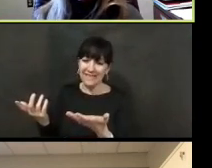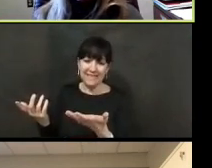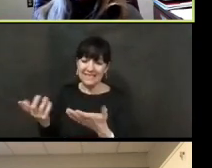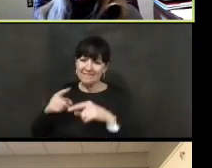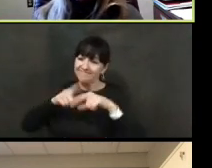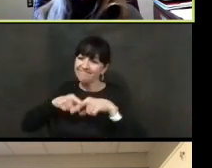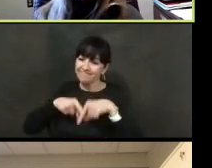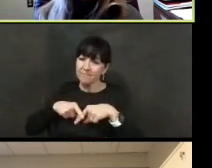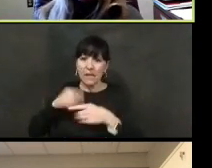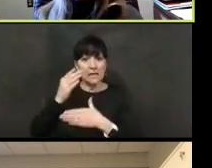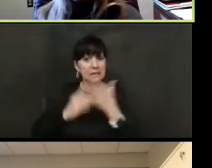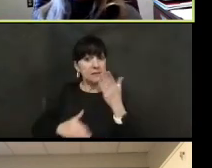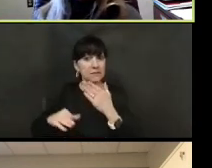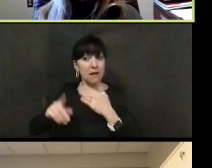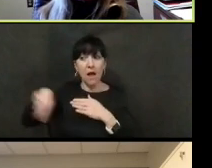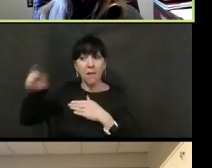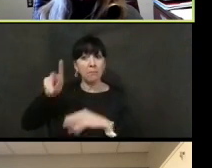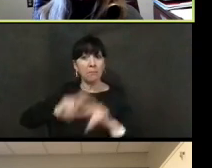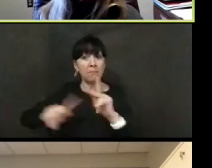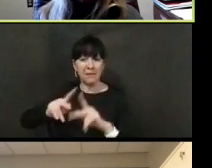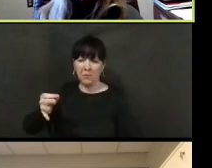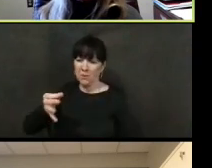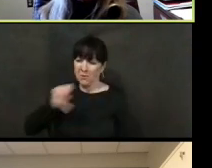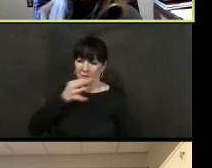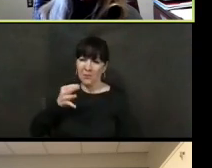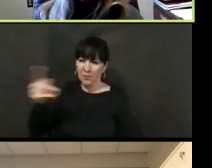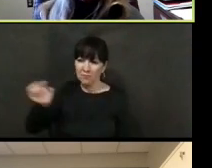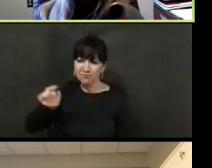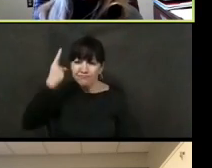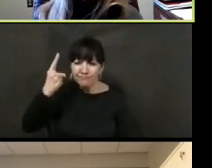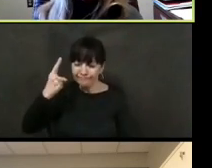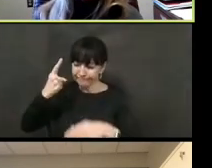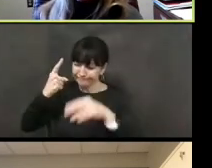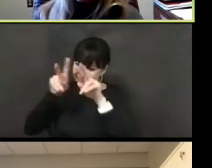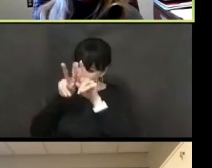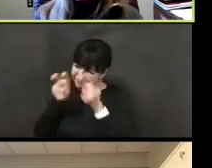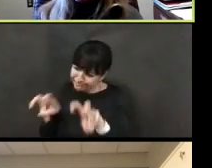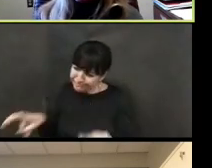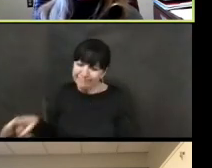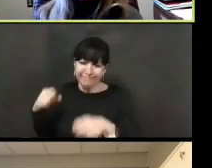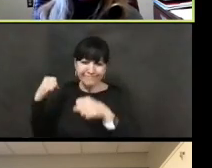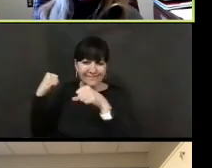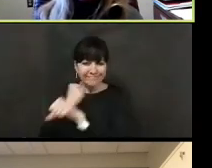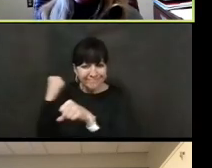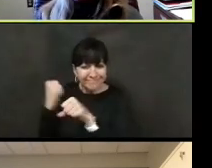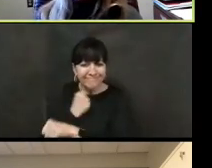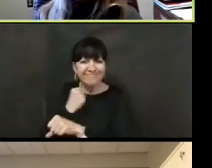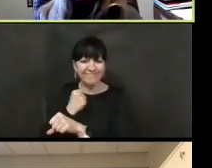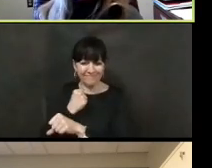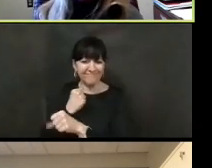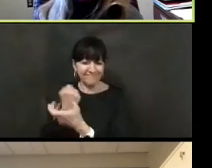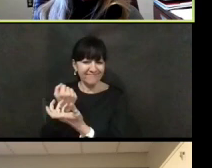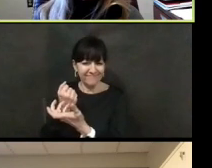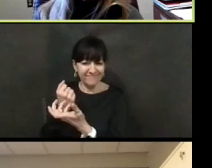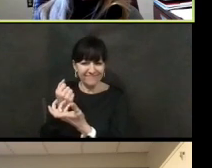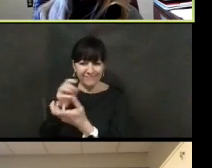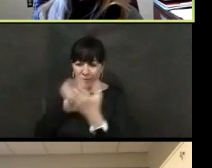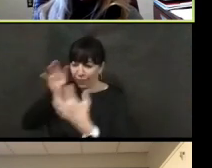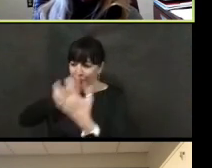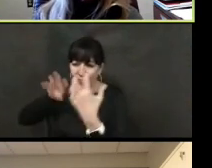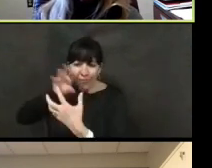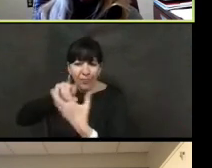Drs. Hong and Dr. Pescator, but also are in our lab, Dr. Huerta and